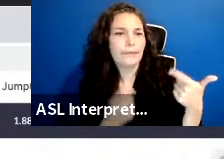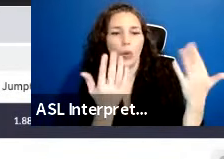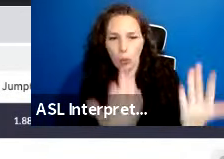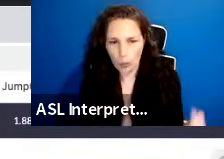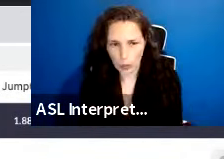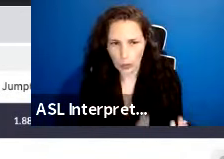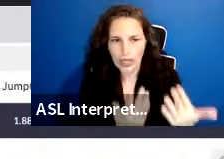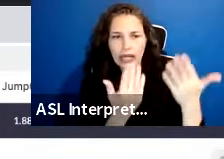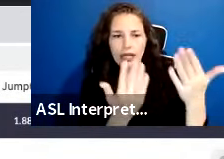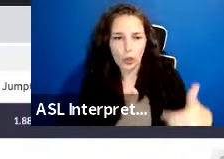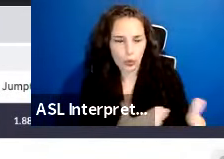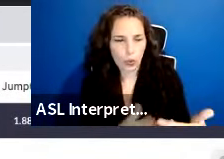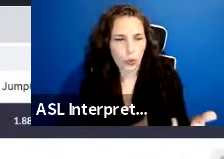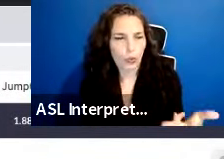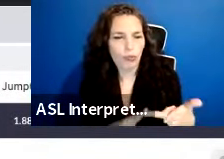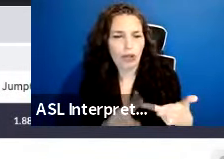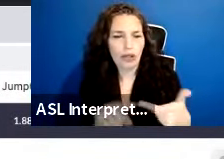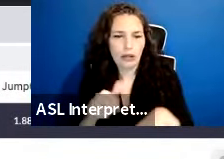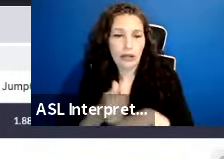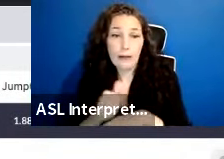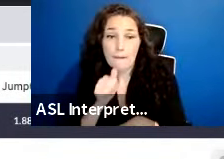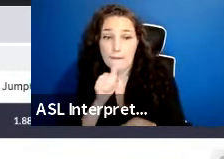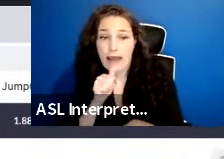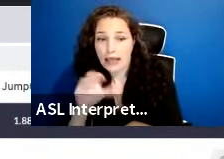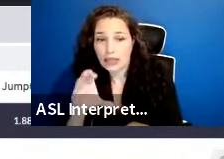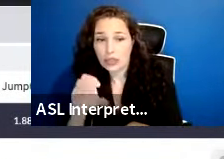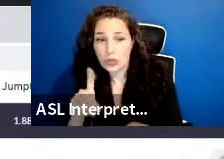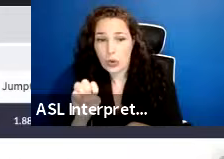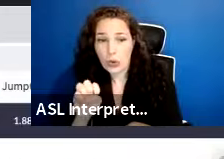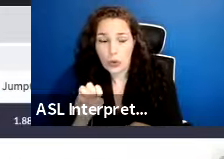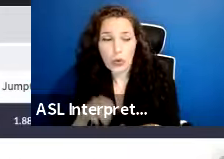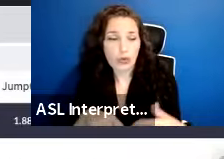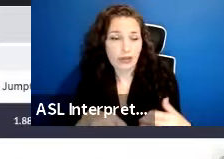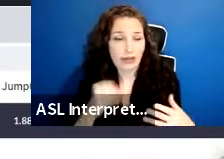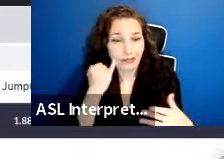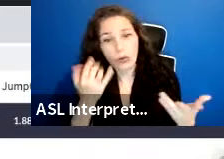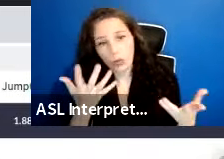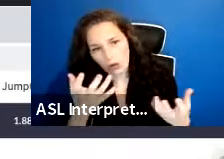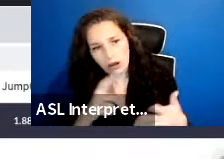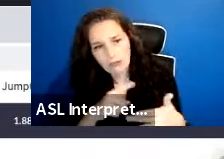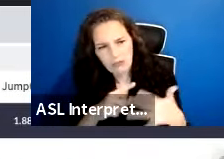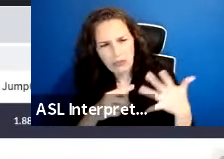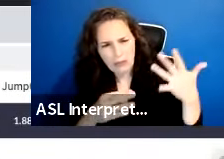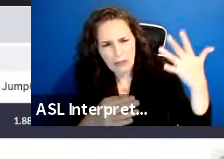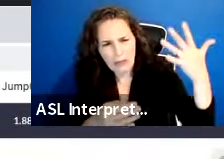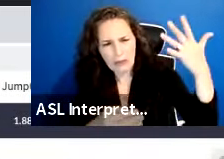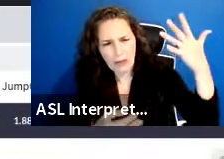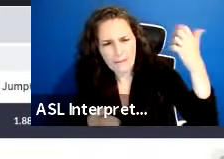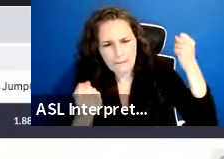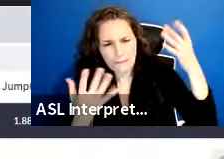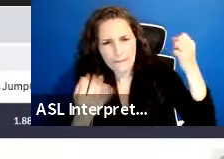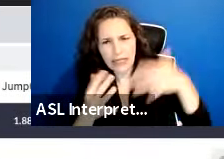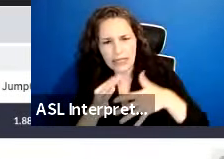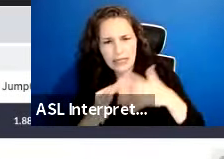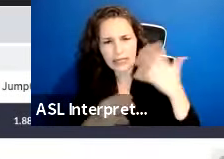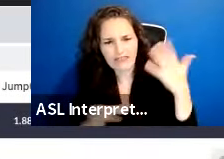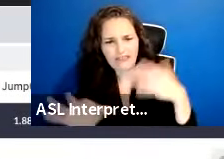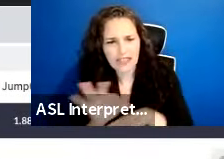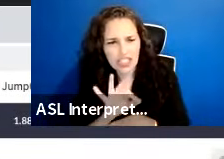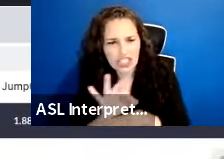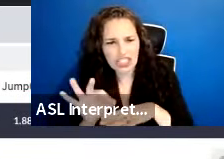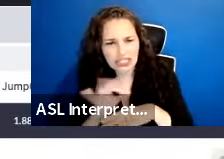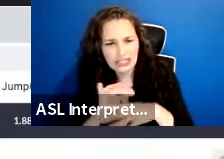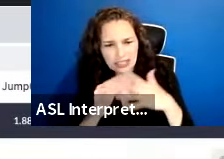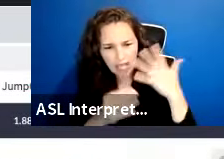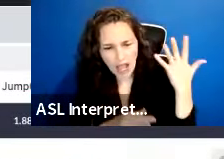room, enable the passcode or not. And if you go down the list, you can see all kinds of functions and